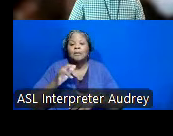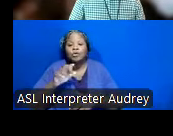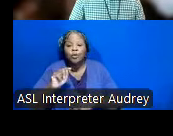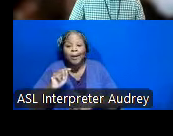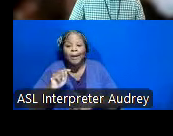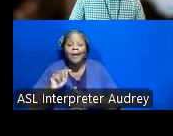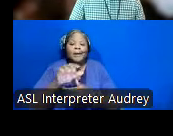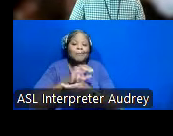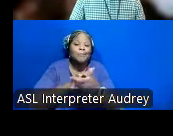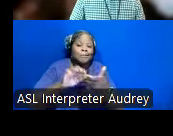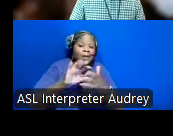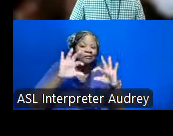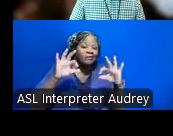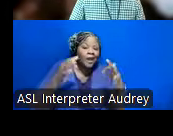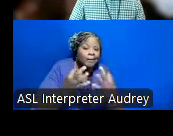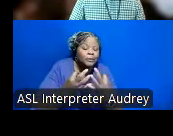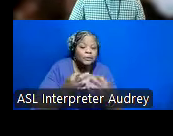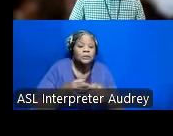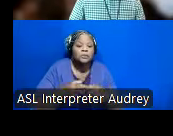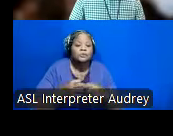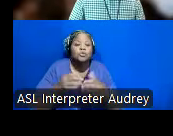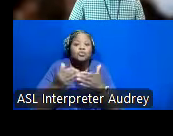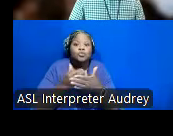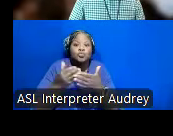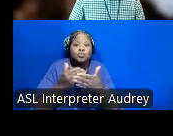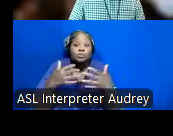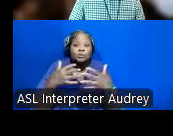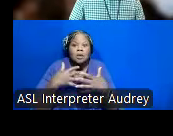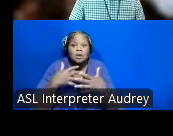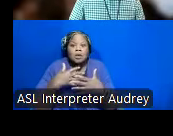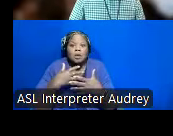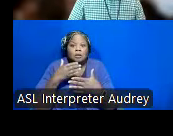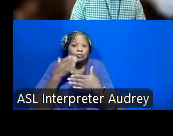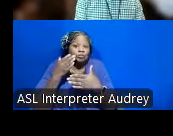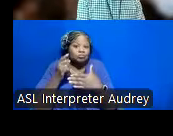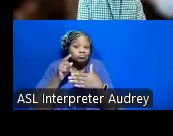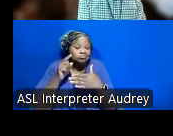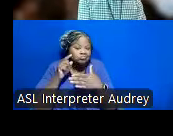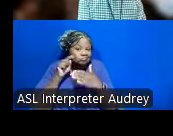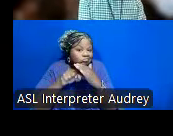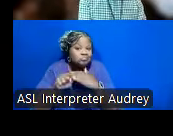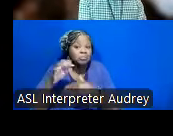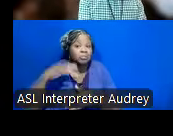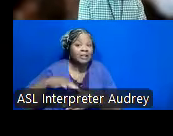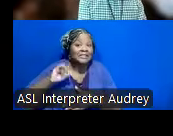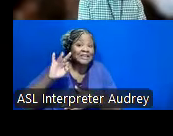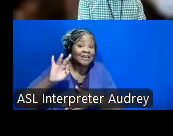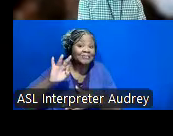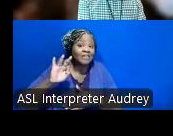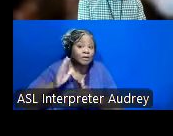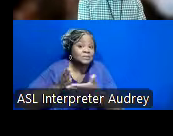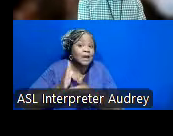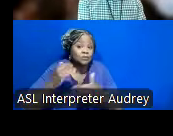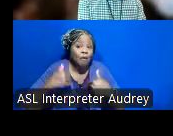status families who were newly scared to access their benefits, to apply for benefits that they might be entitled